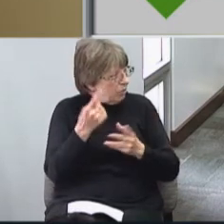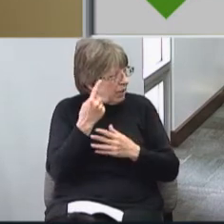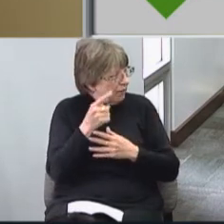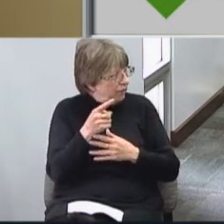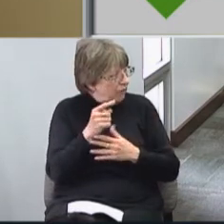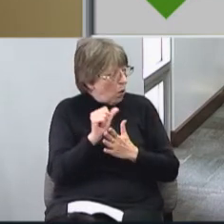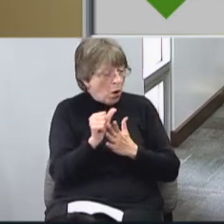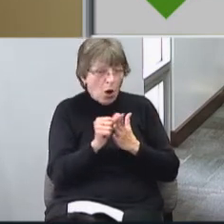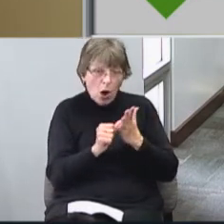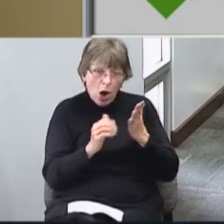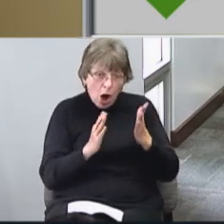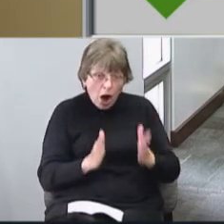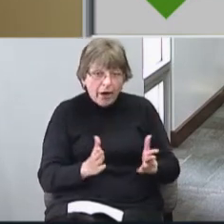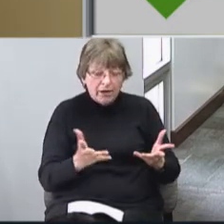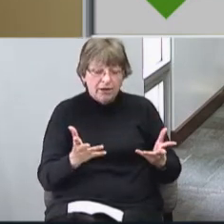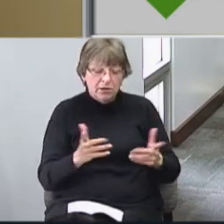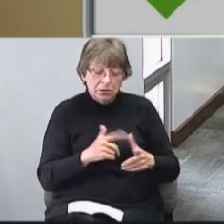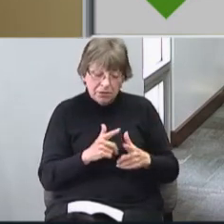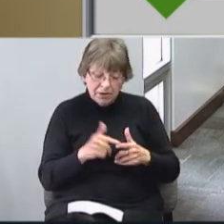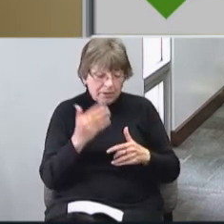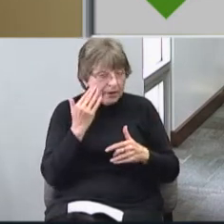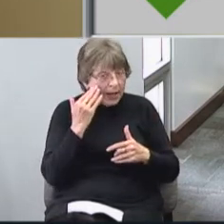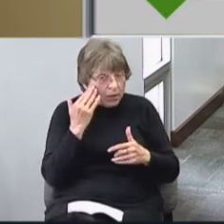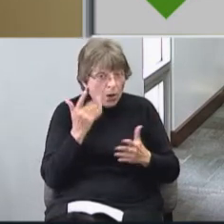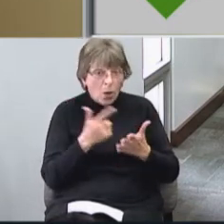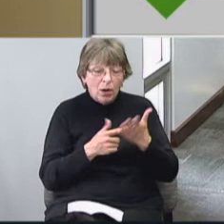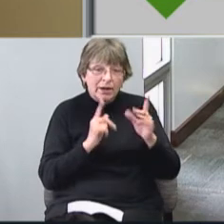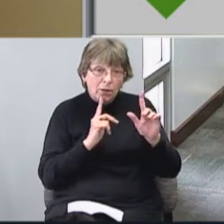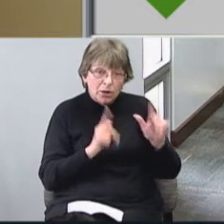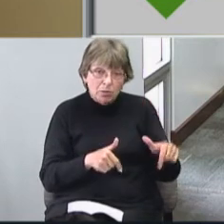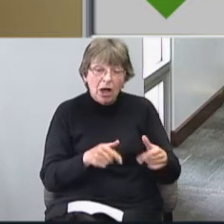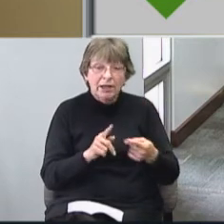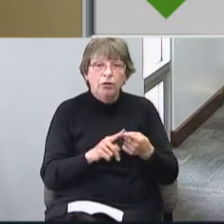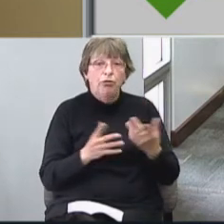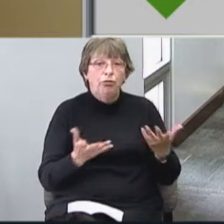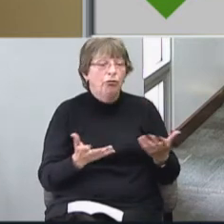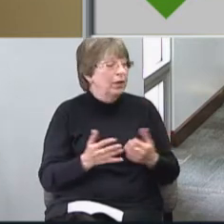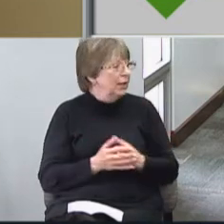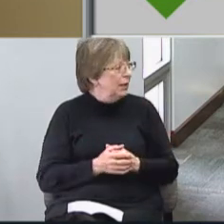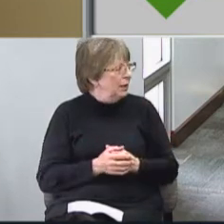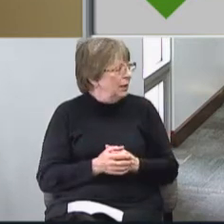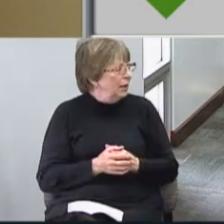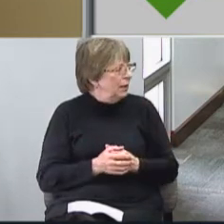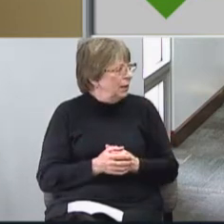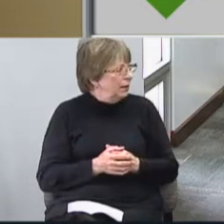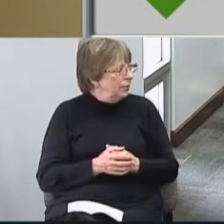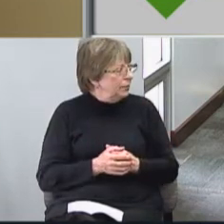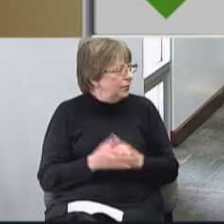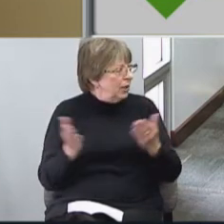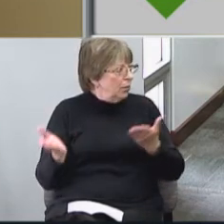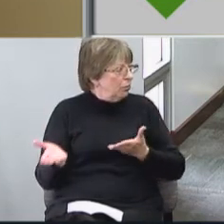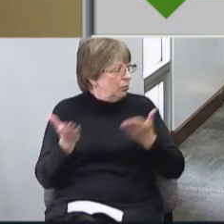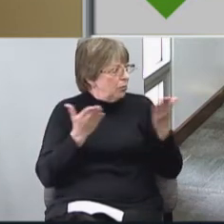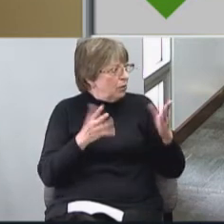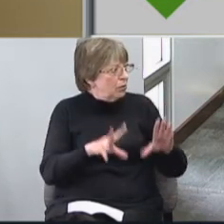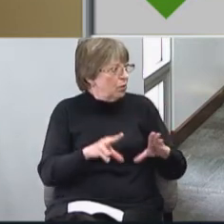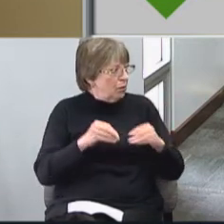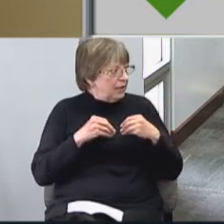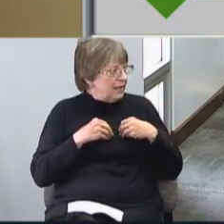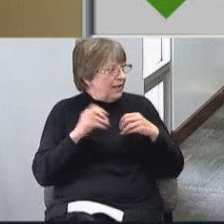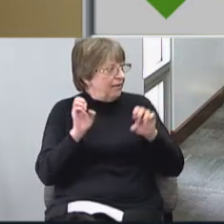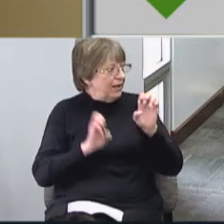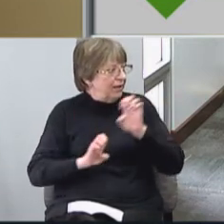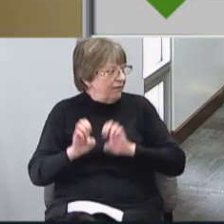are actually responding to in the call for artists. Artist proposals are then received and